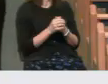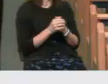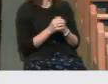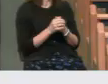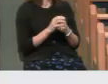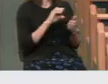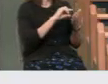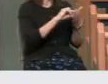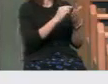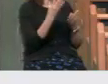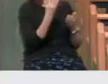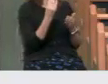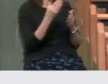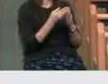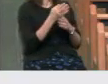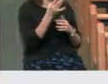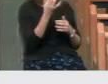Verses 14 through 17.